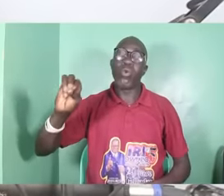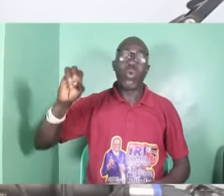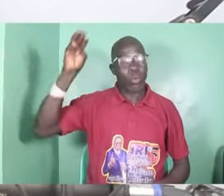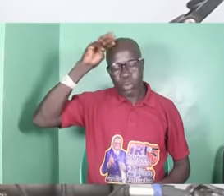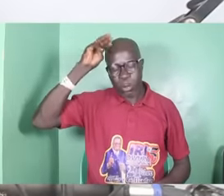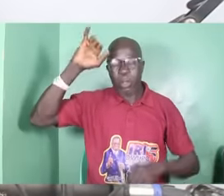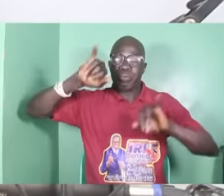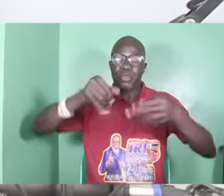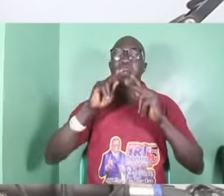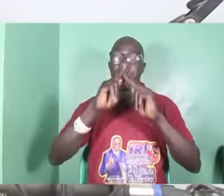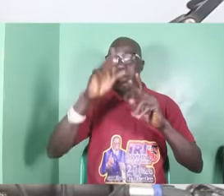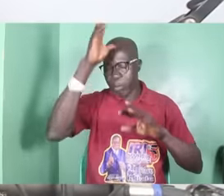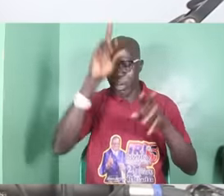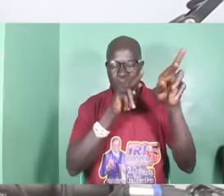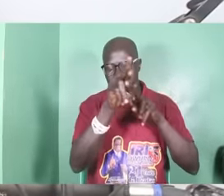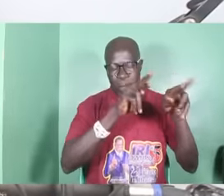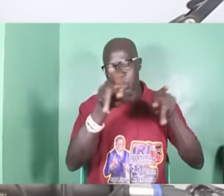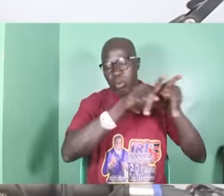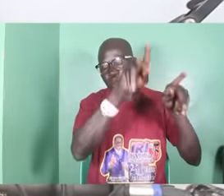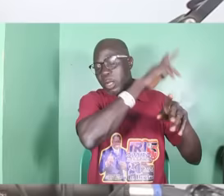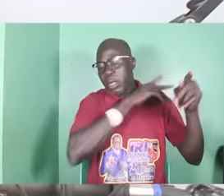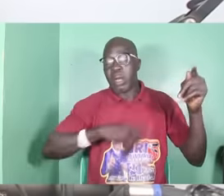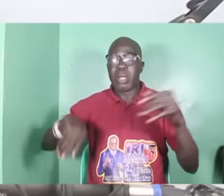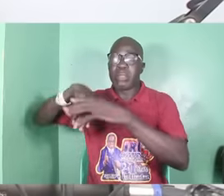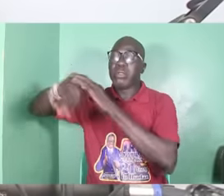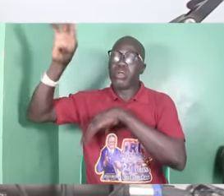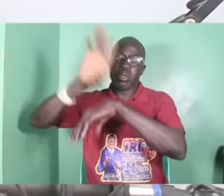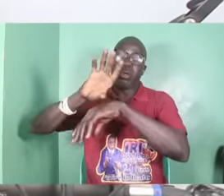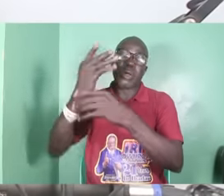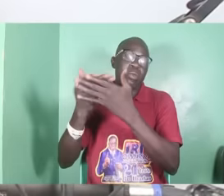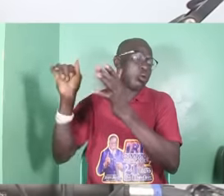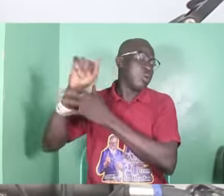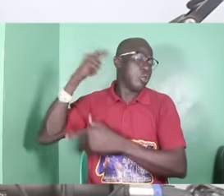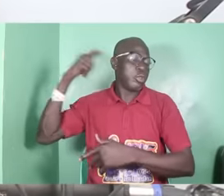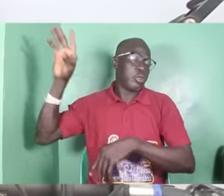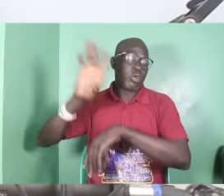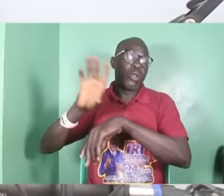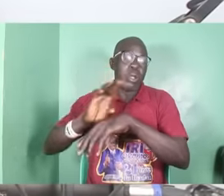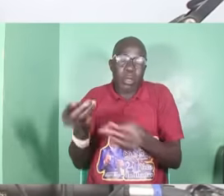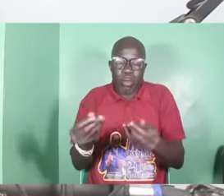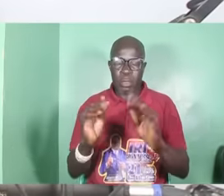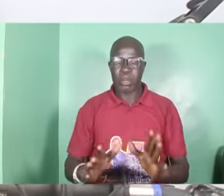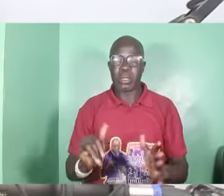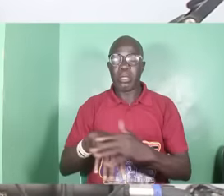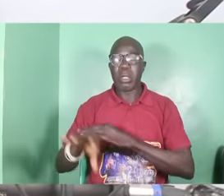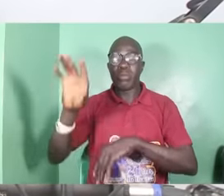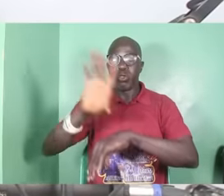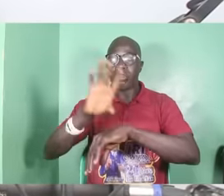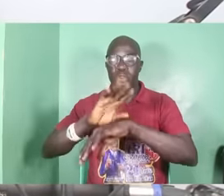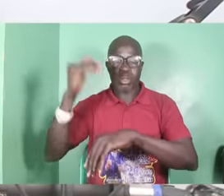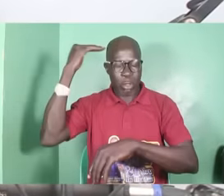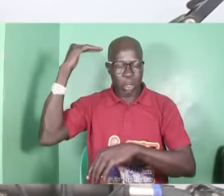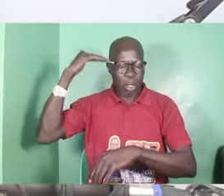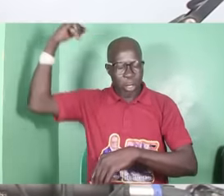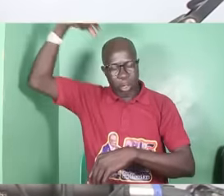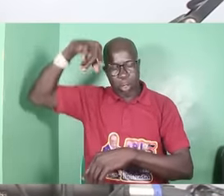SMO Mustafa JP Babasebioba láti jọ Zero Calvary Church Land of Reality tí olùjọ